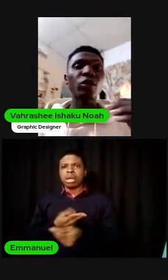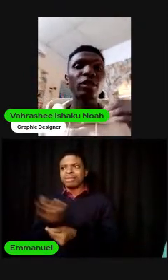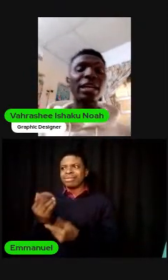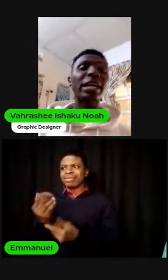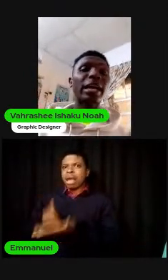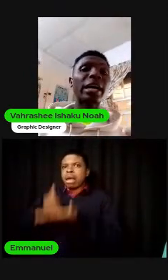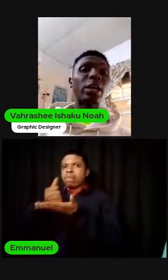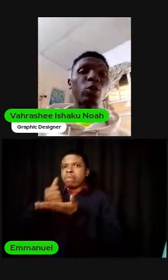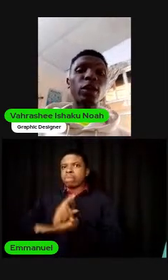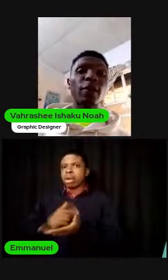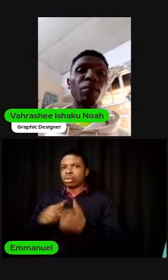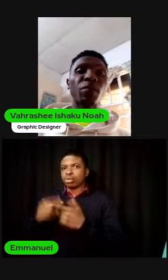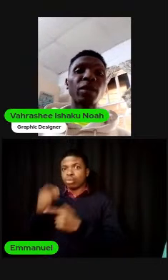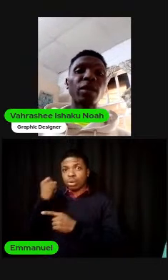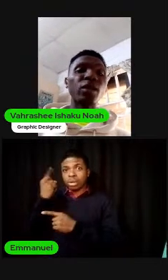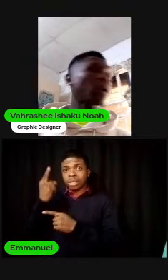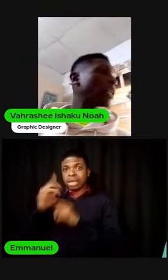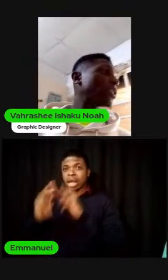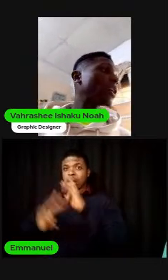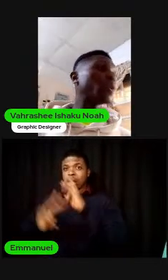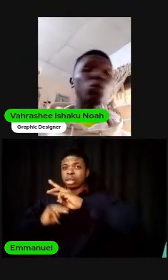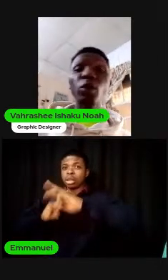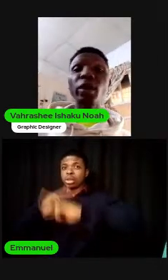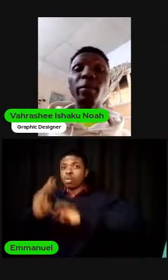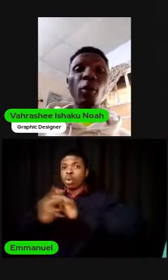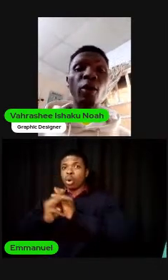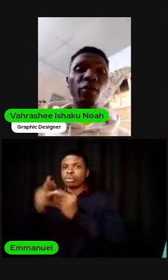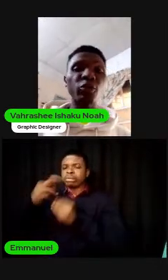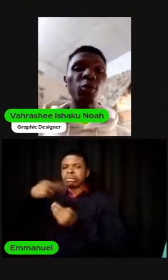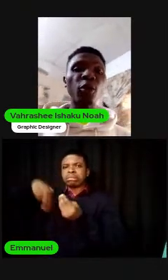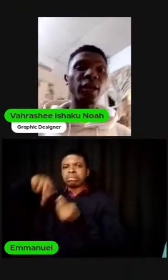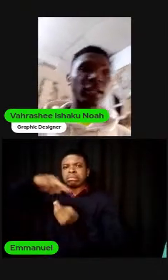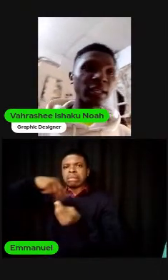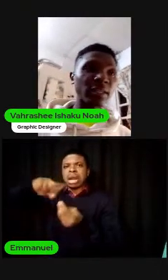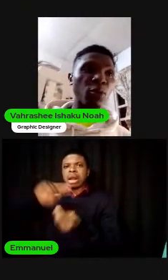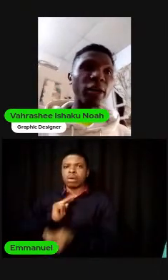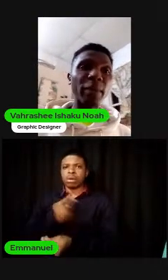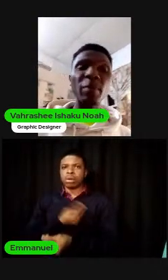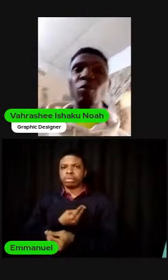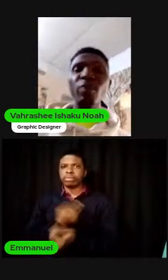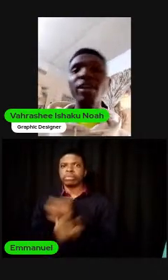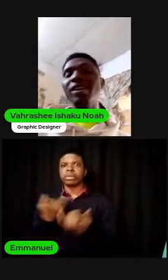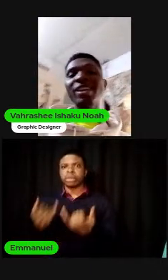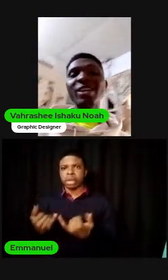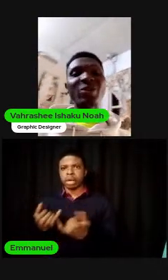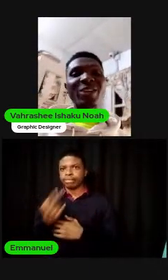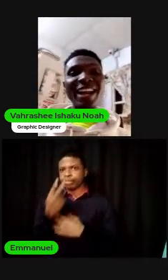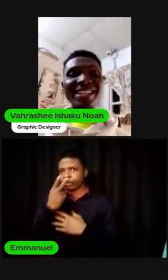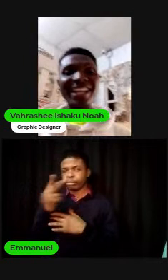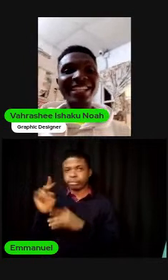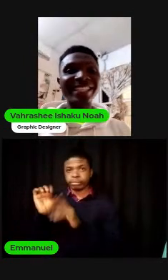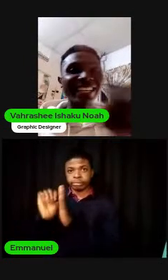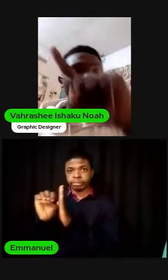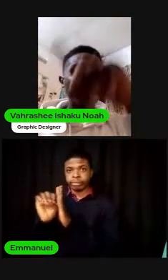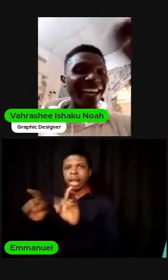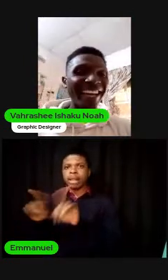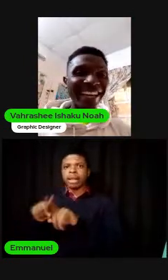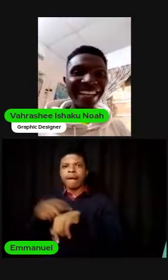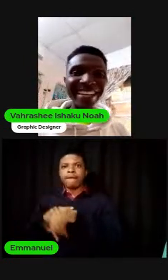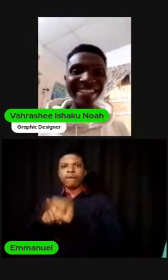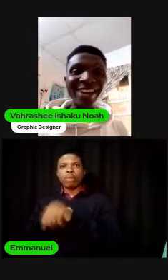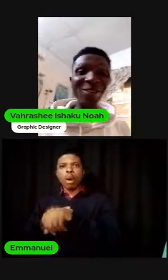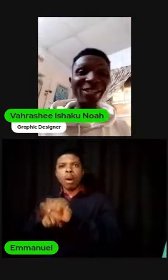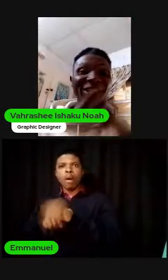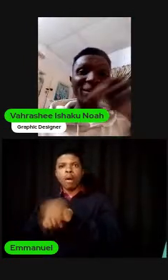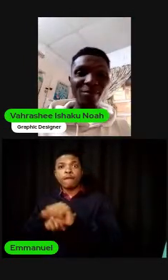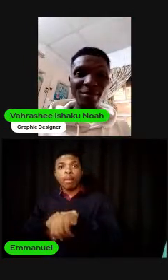Now, take a look at a ball, football, this ball that people play. You realize that it is